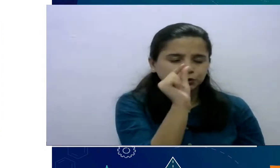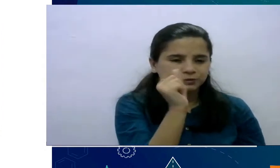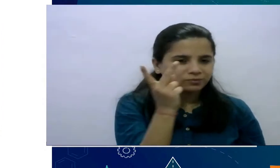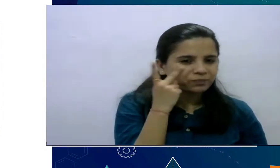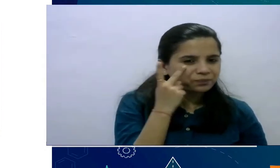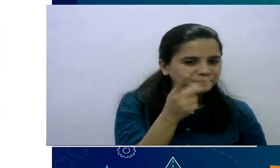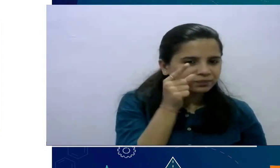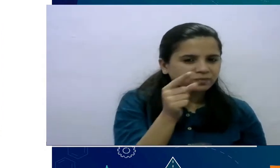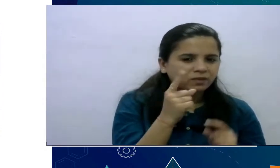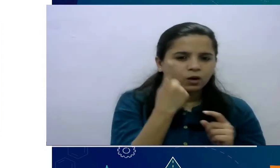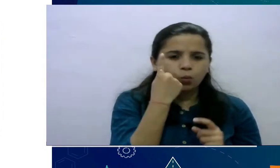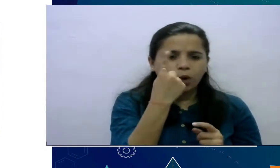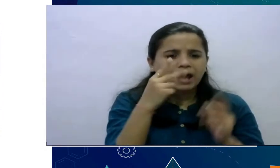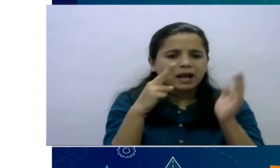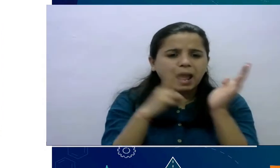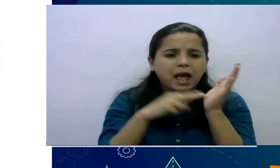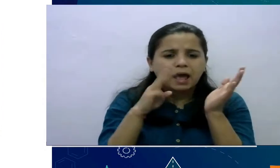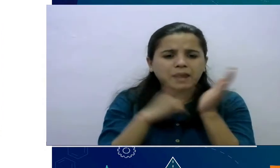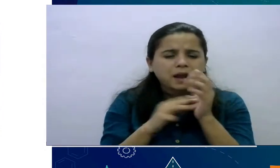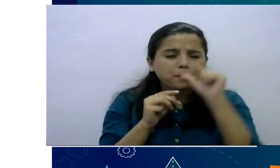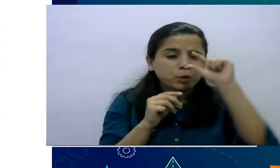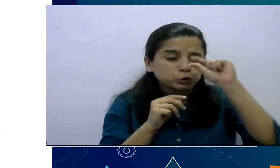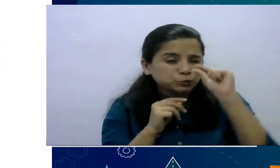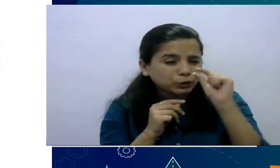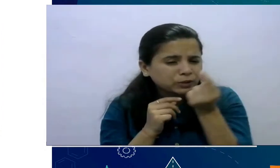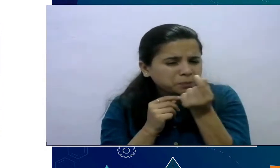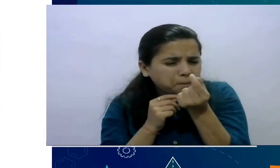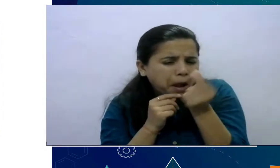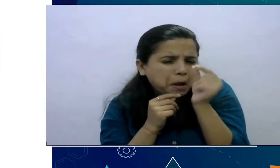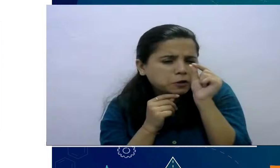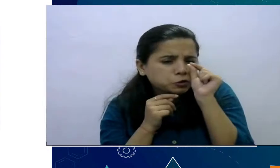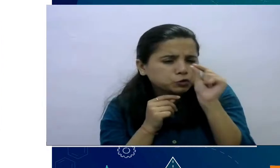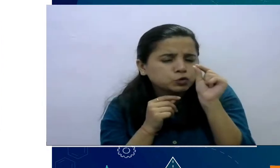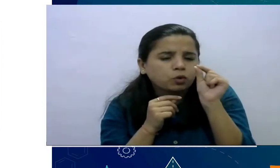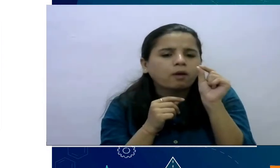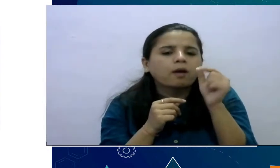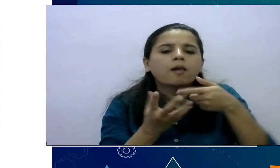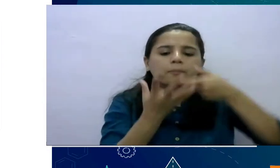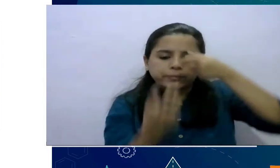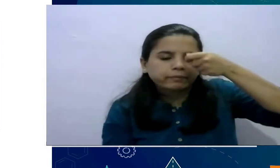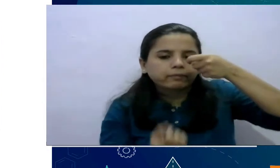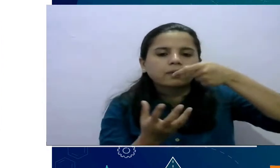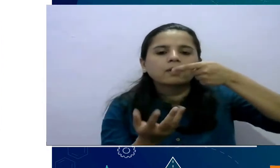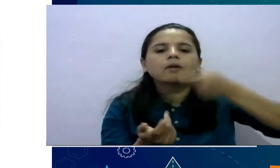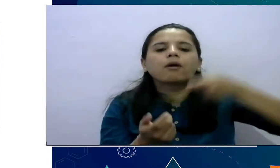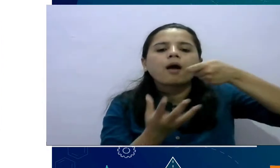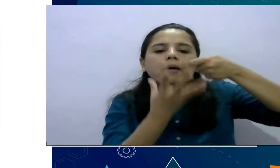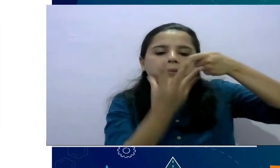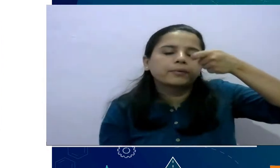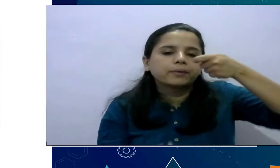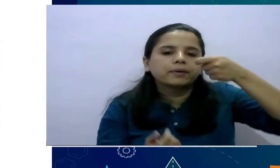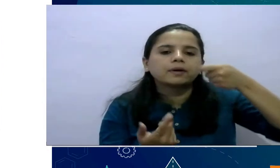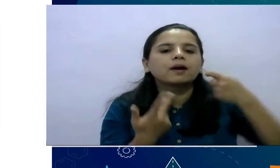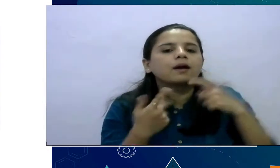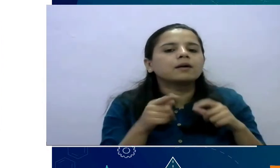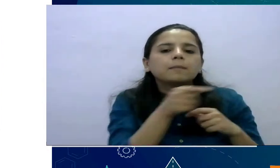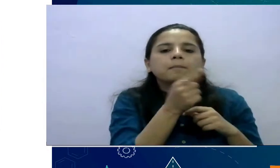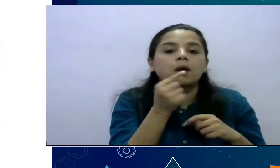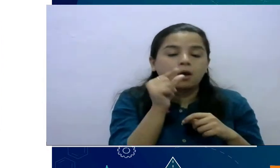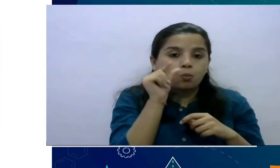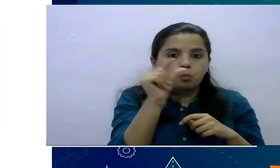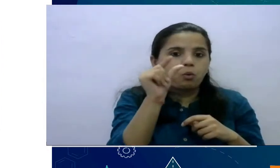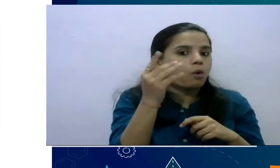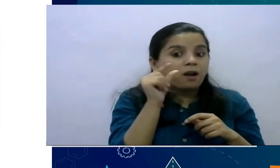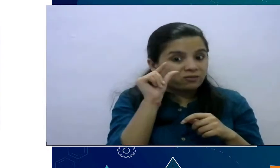Size is less than 1 nanometer. It's so tiny that it passes by. That filter paper could not stop